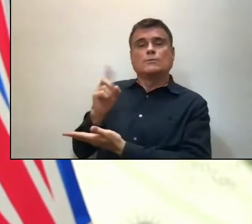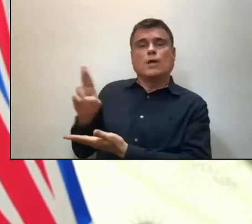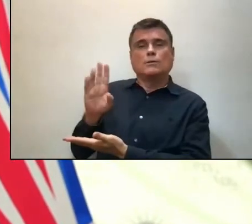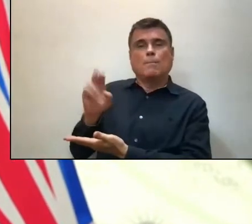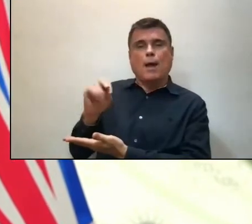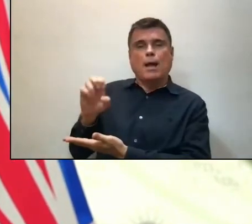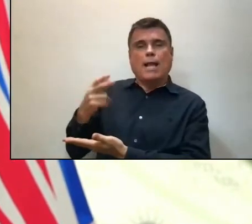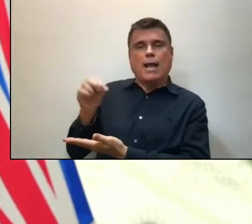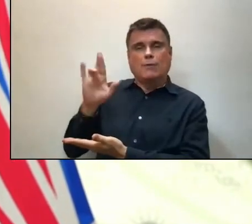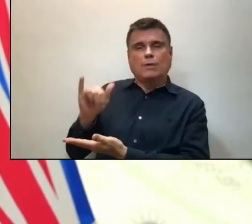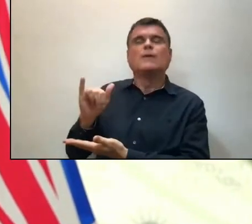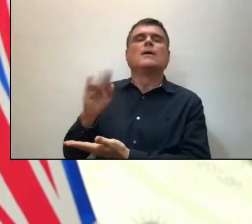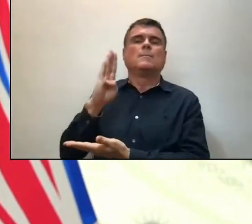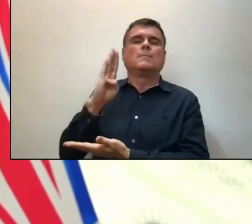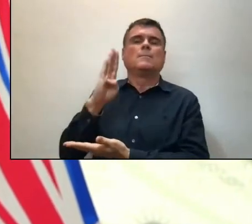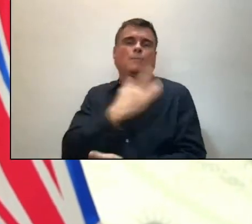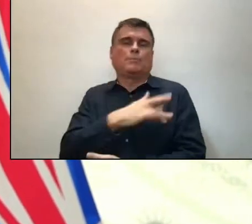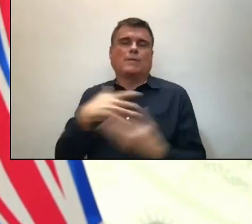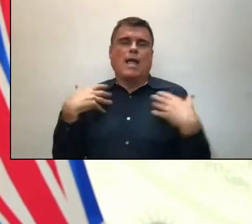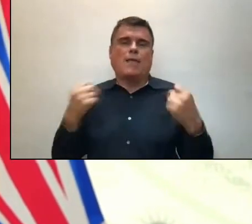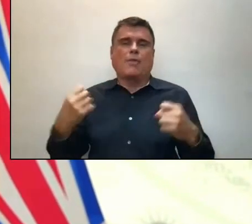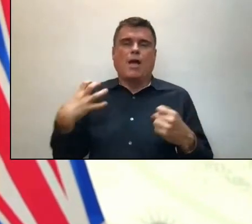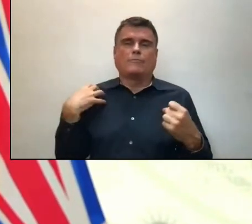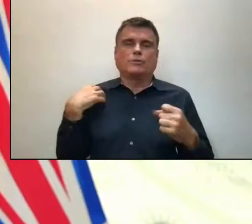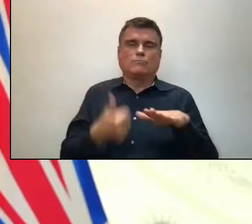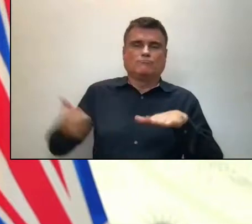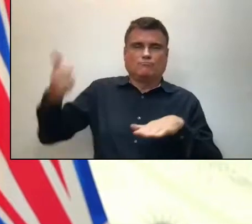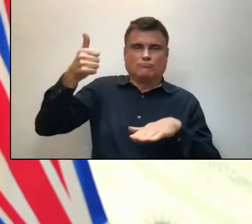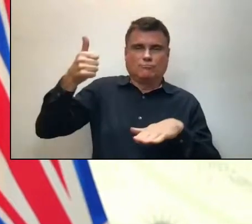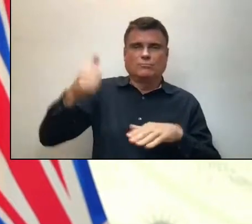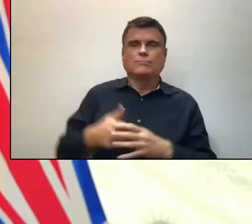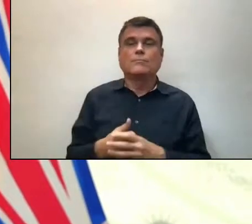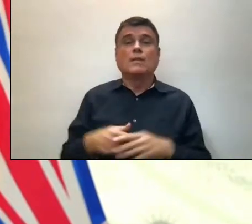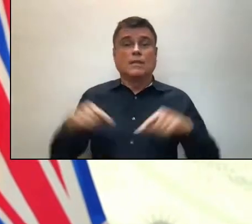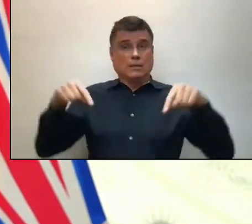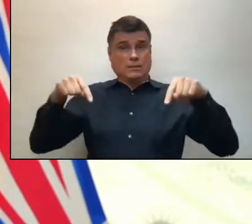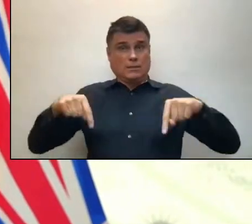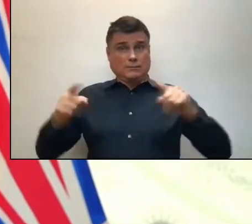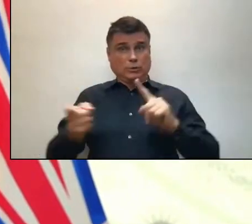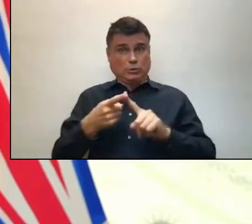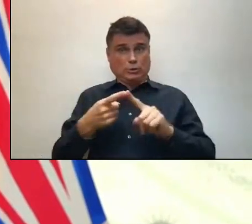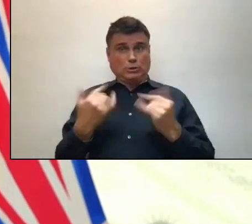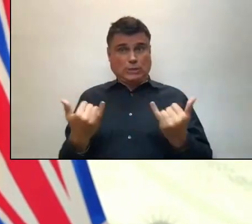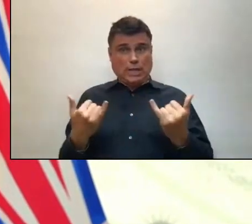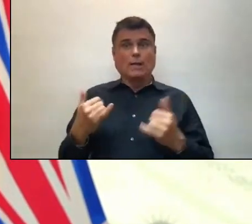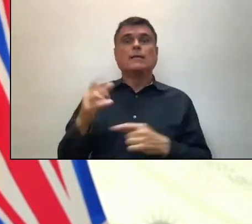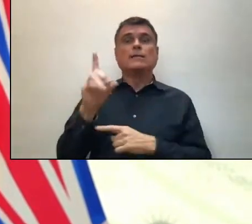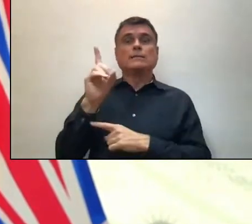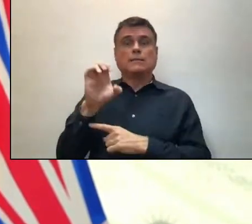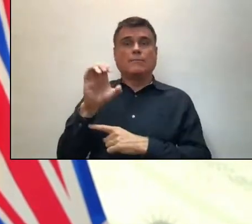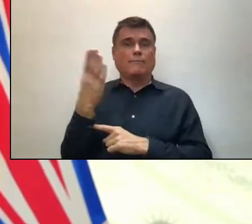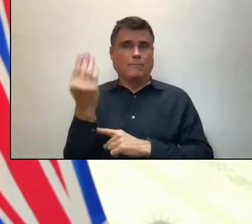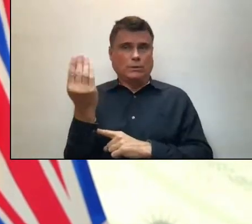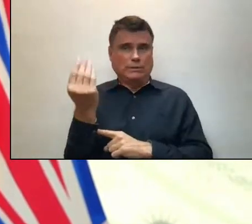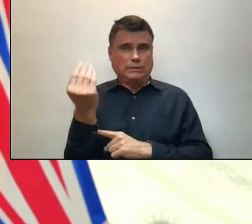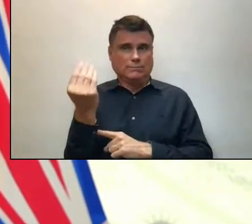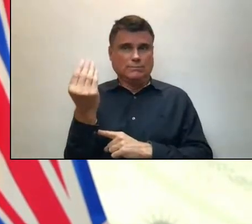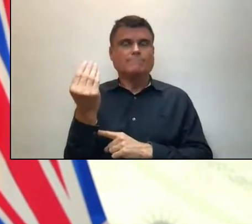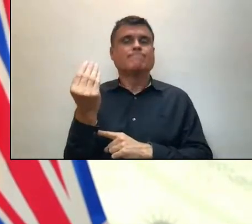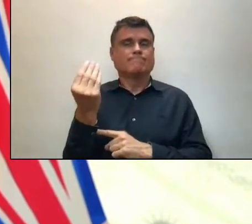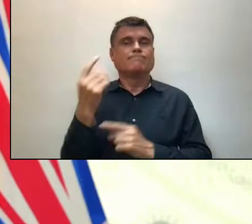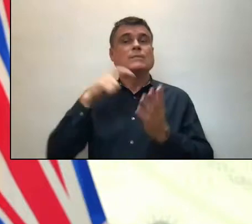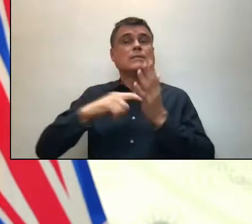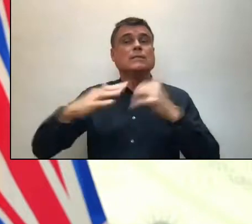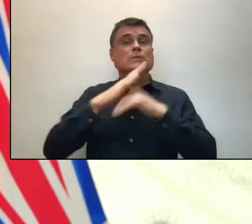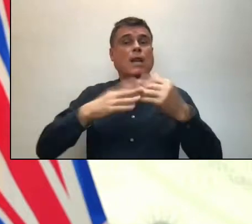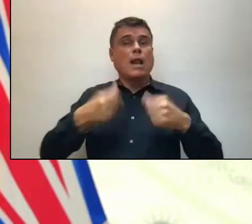COVID-19 briefing for Tuesday, December the 14th. We're honoured to be here on the territory of the Musqueam, of the Squamish, of the Tsleil-Waututh First Nations,